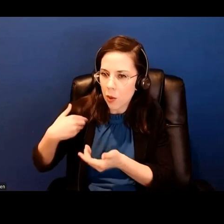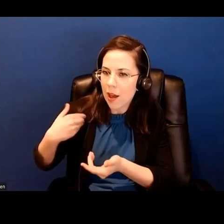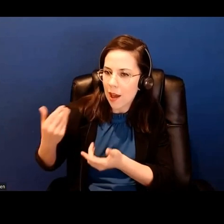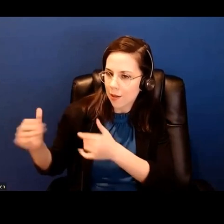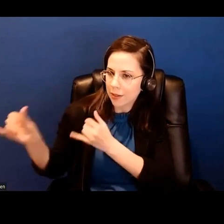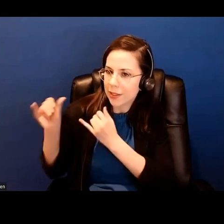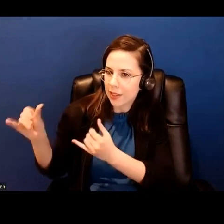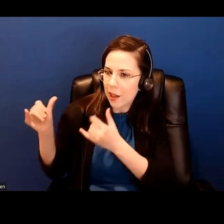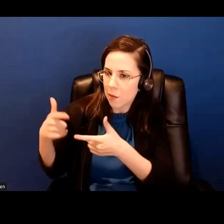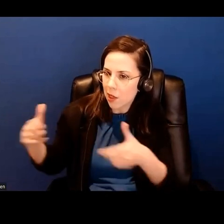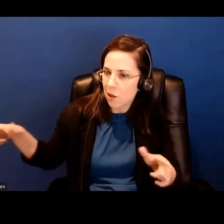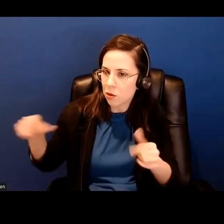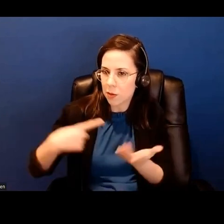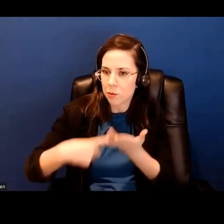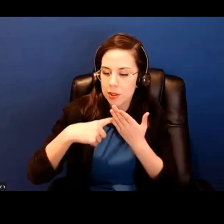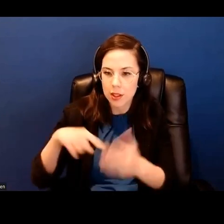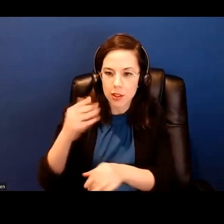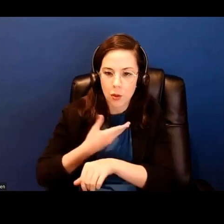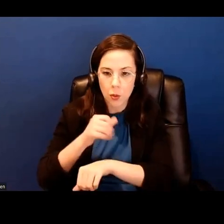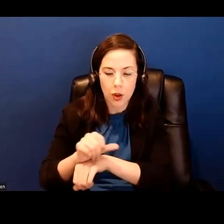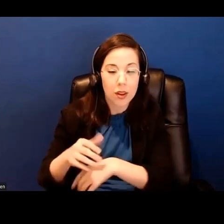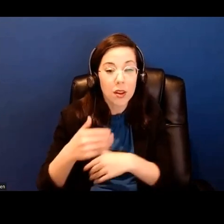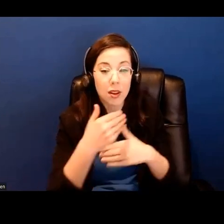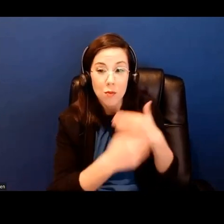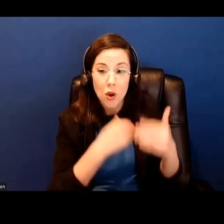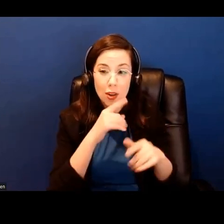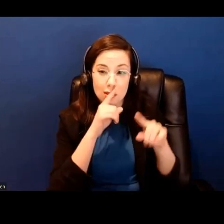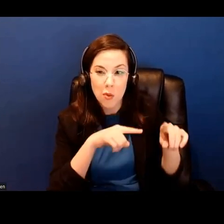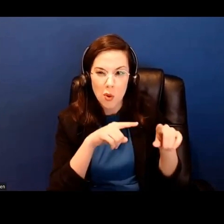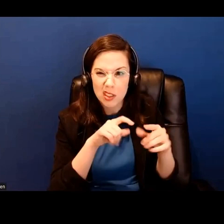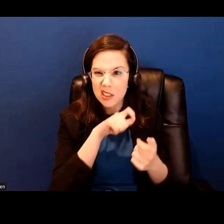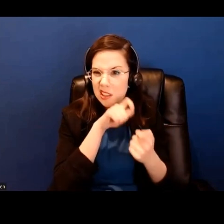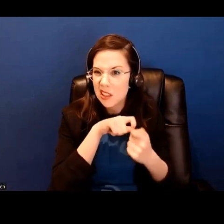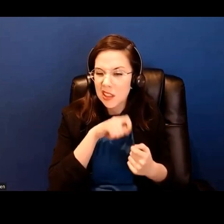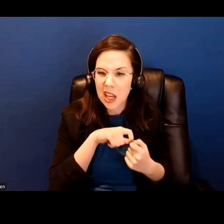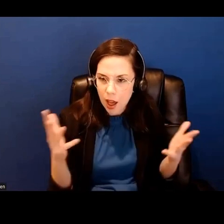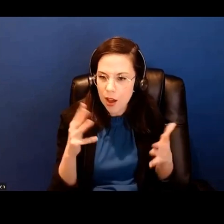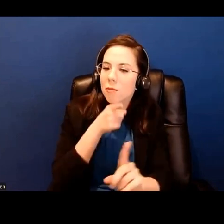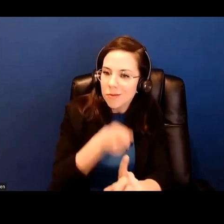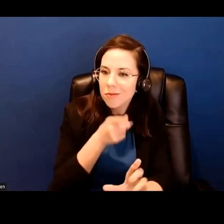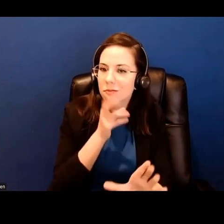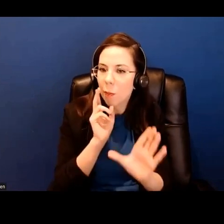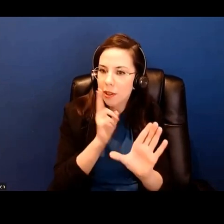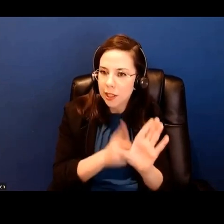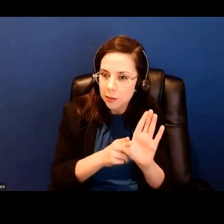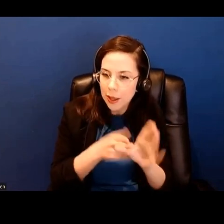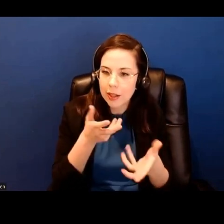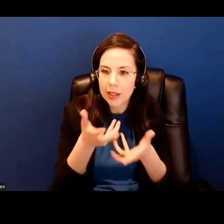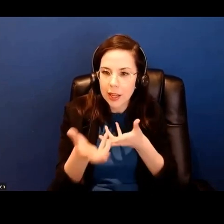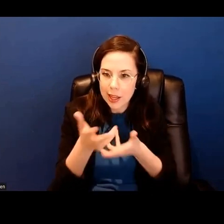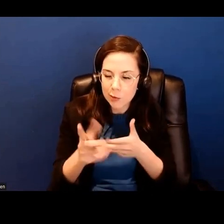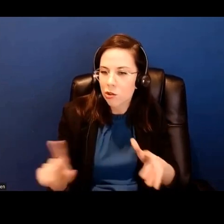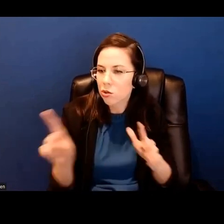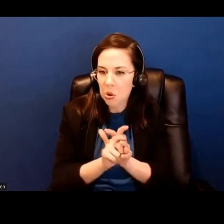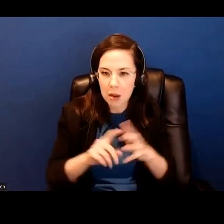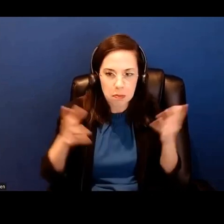with the courts, we do progress reports that are not very detailed, that are about participation, engagement, and showing up.